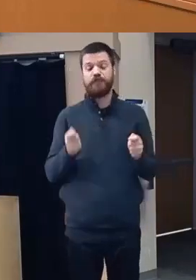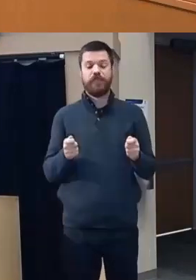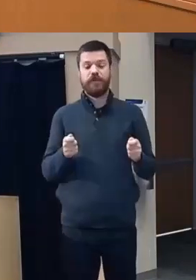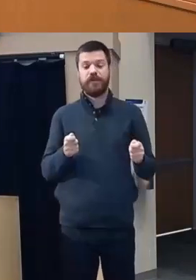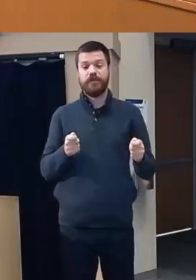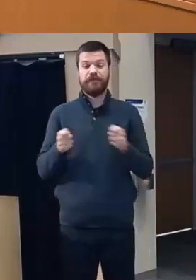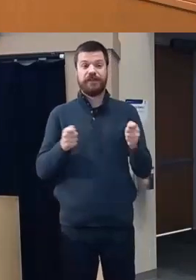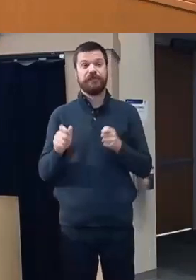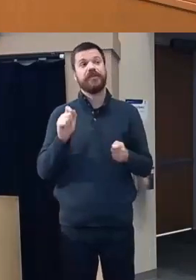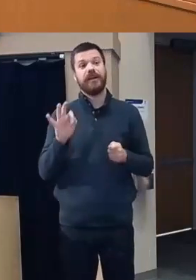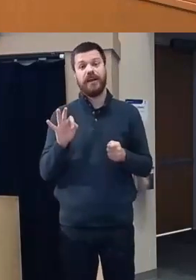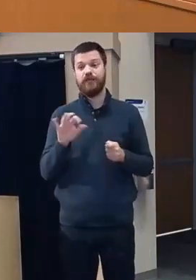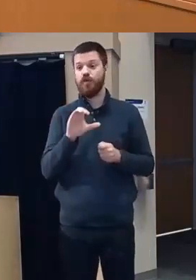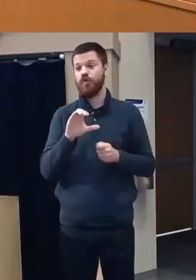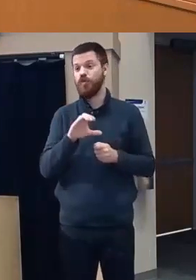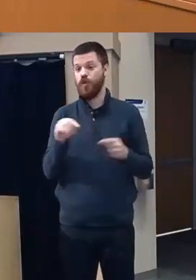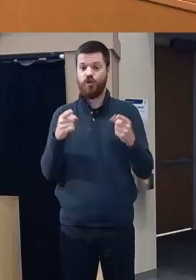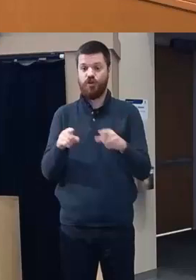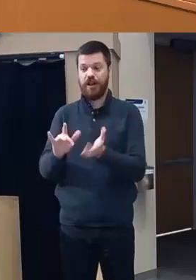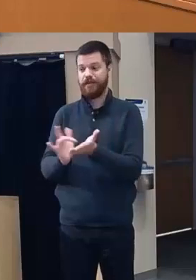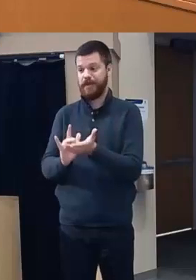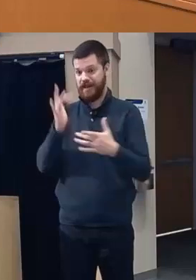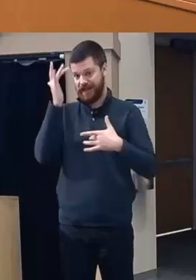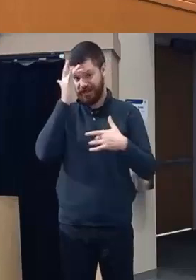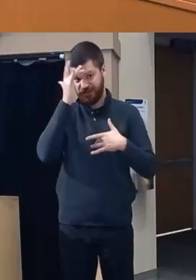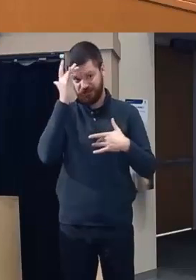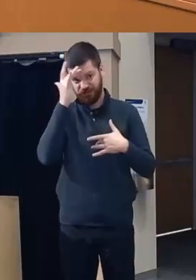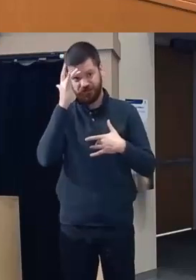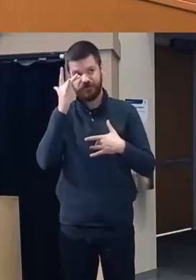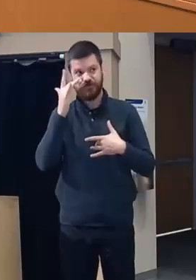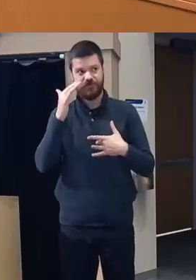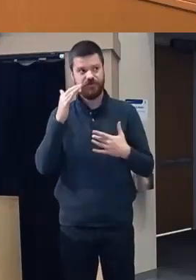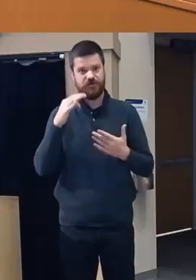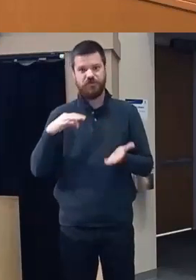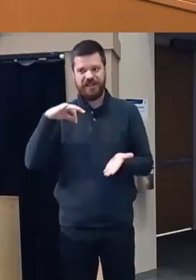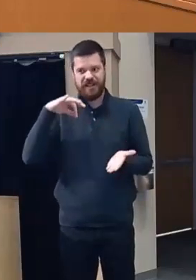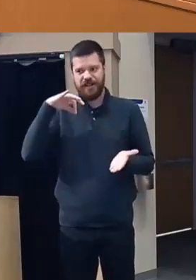of a lot of the co-occurring medical conditions is also done by individuals who receive